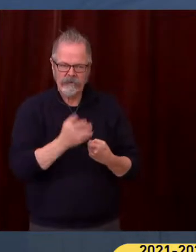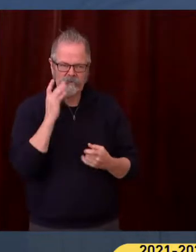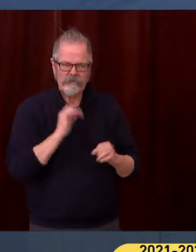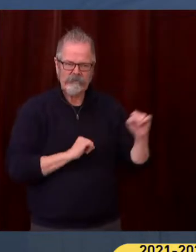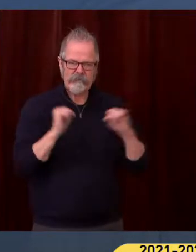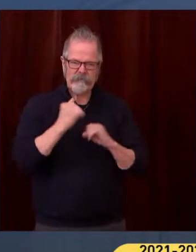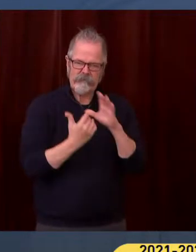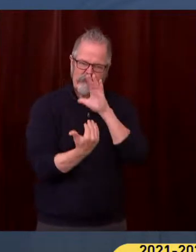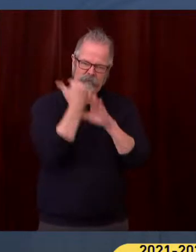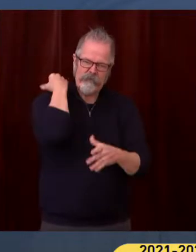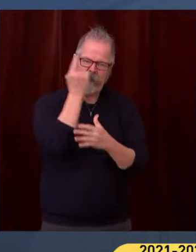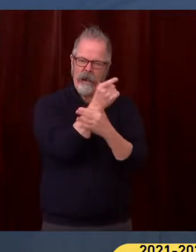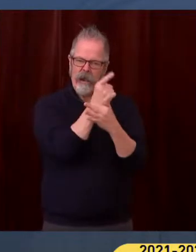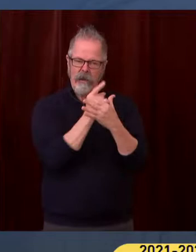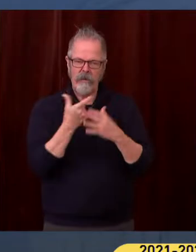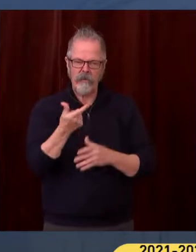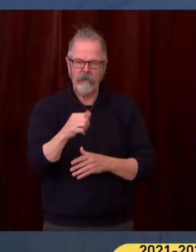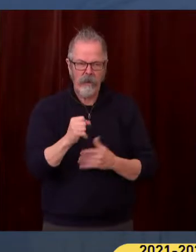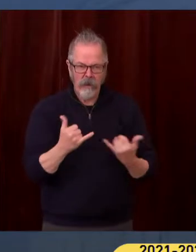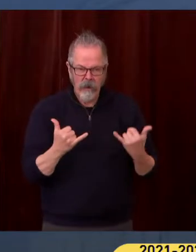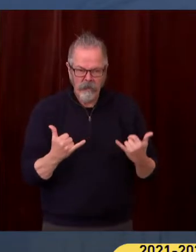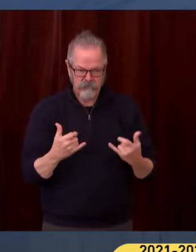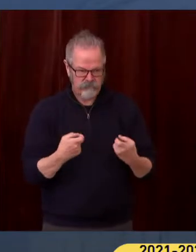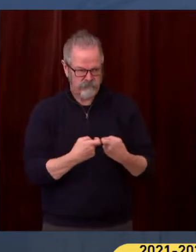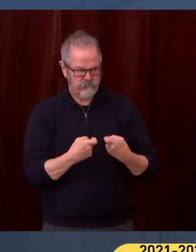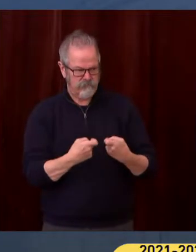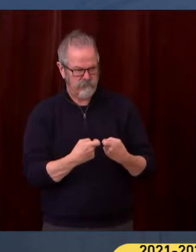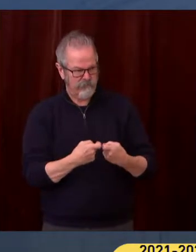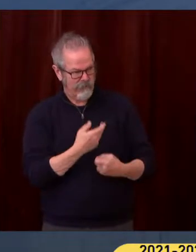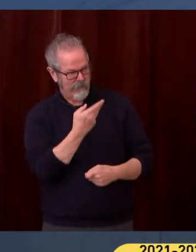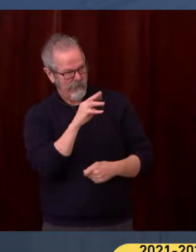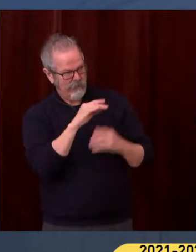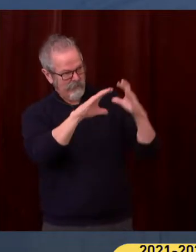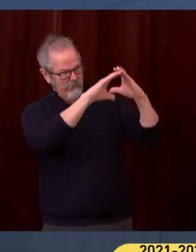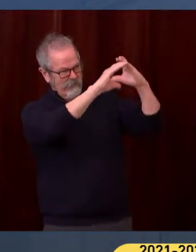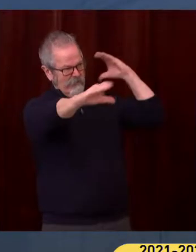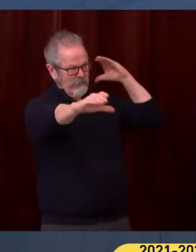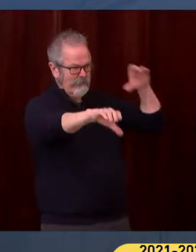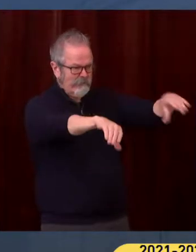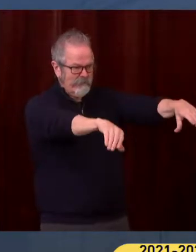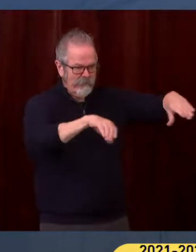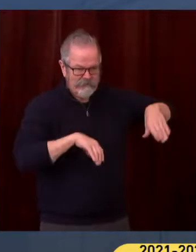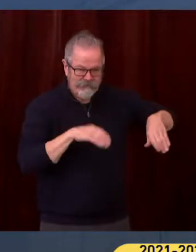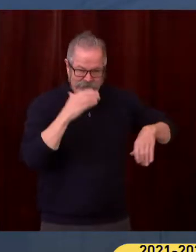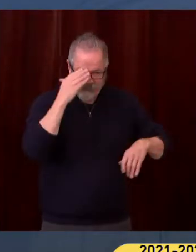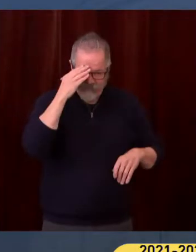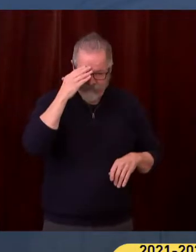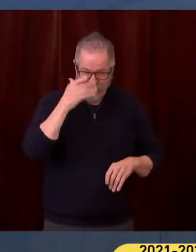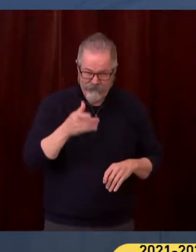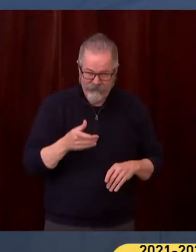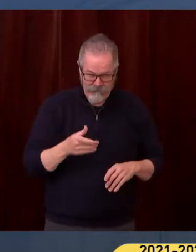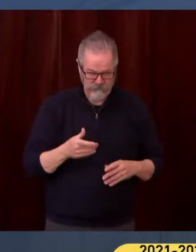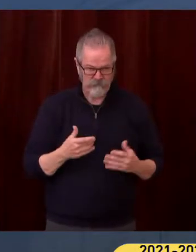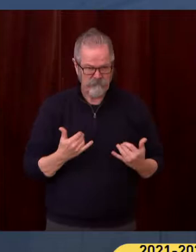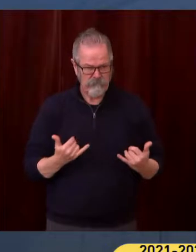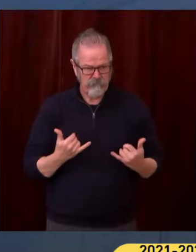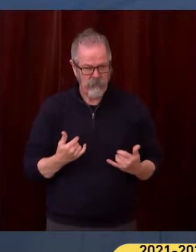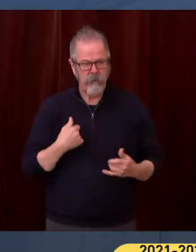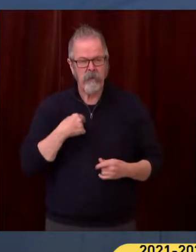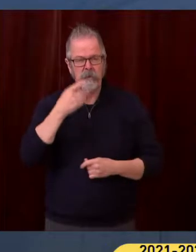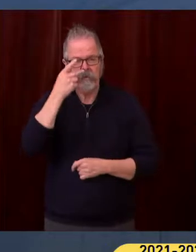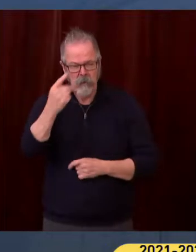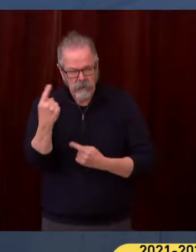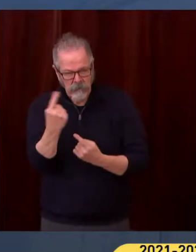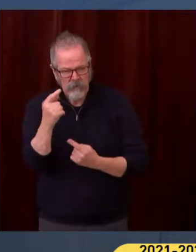has existed for over, I don't know, 100 years because it changes. And it said we are changing to an electric car